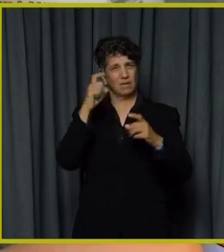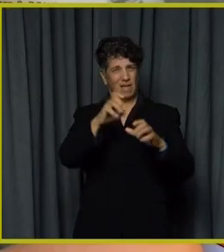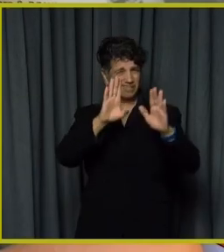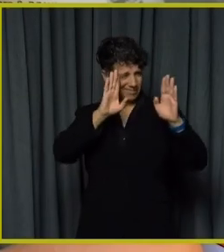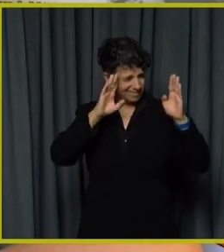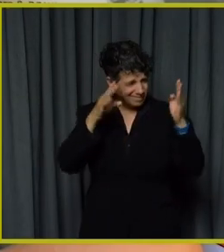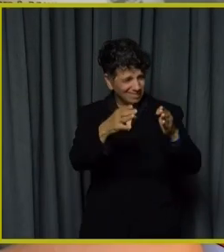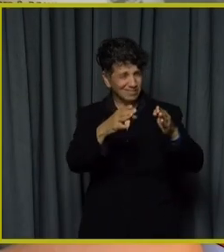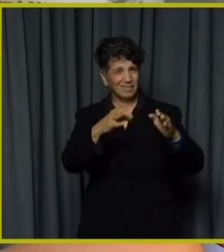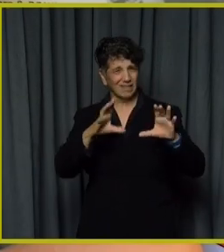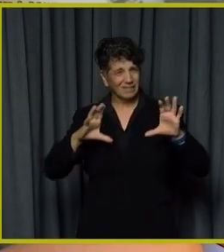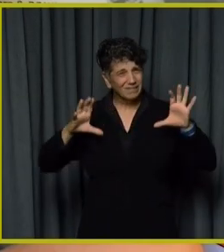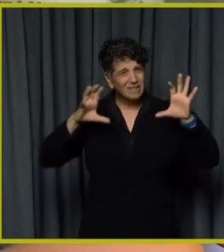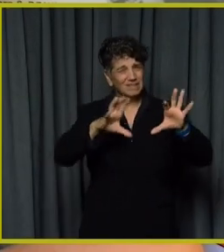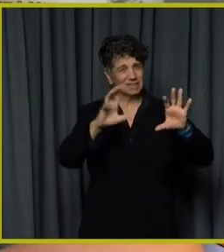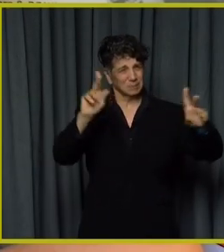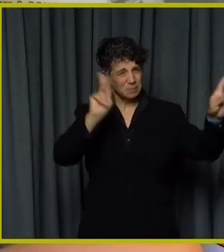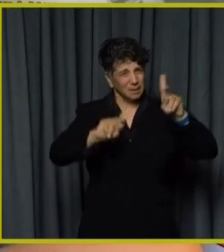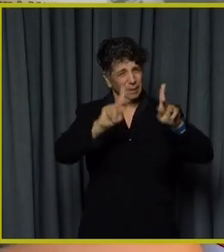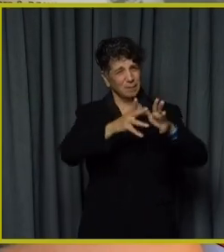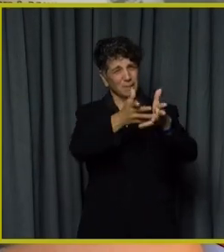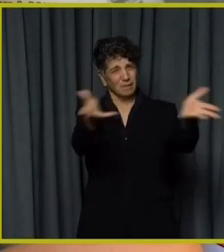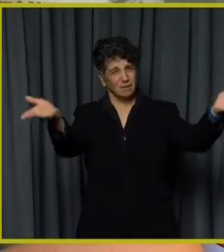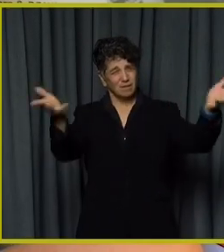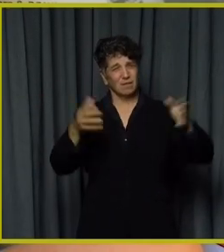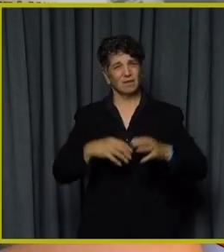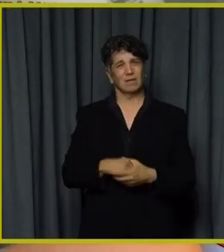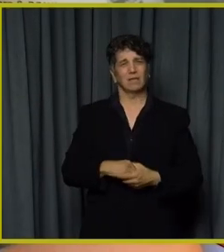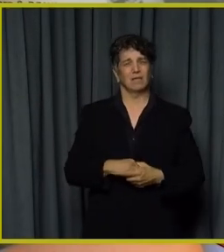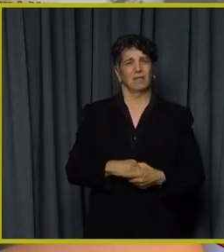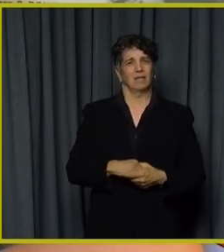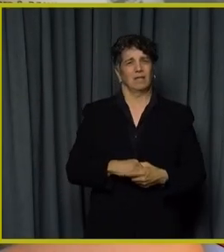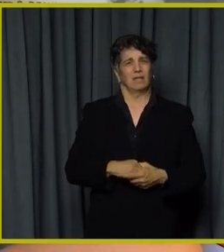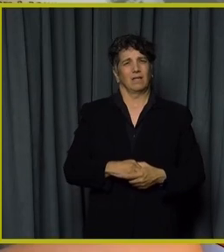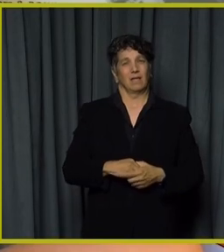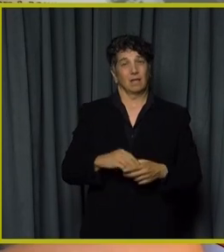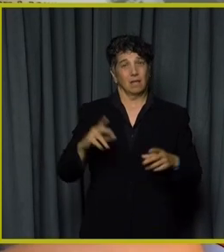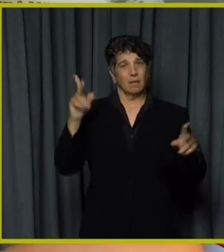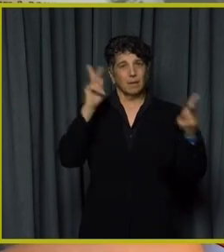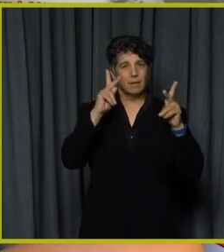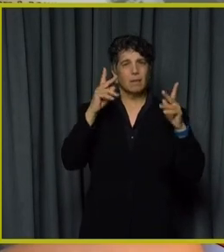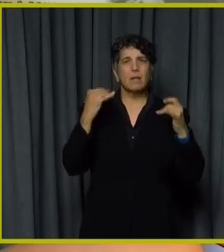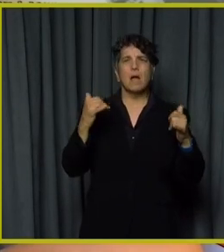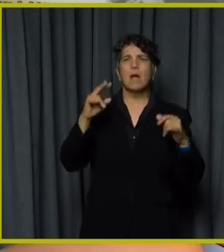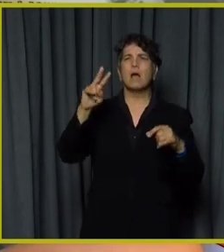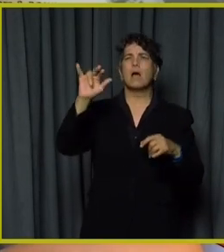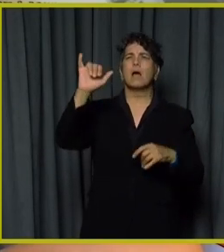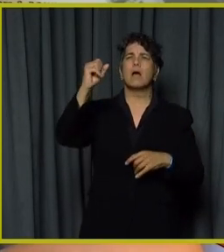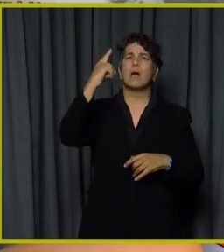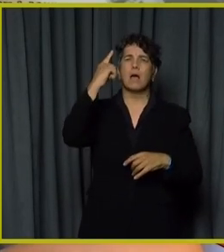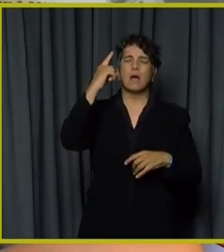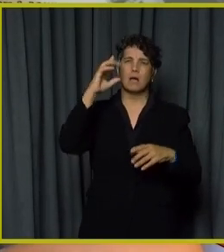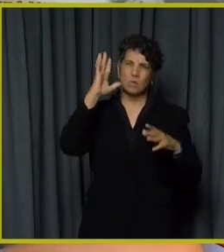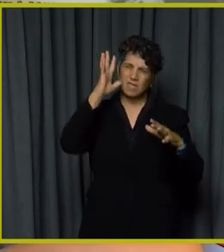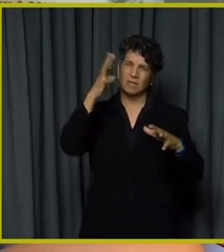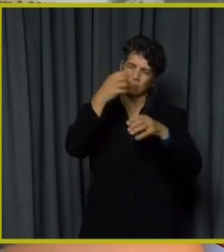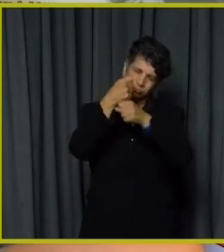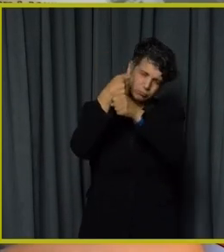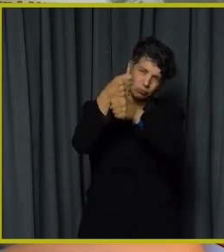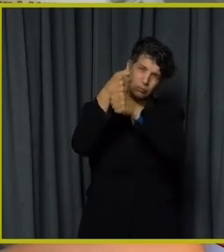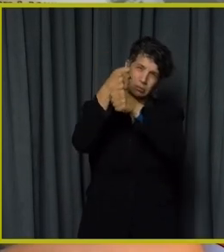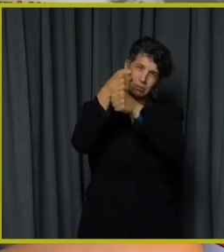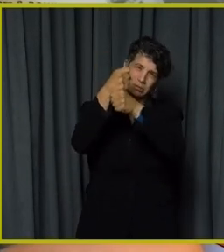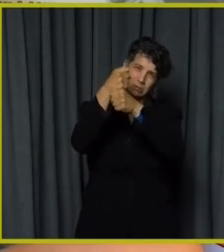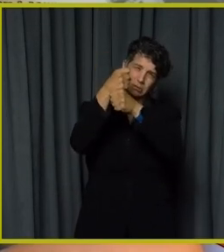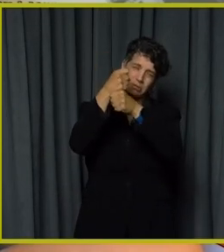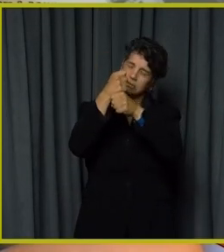this country are clear and are taking the streets and will continue to take the streets for as long as the demands are